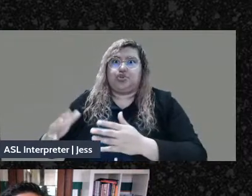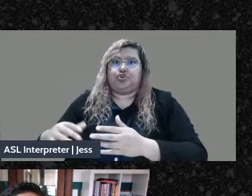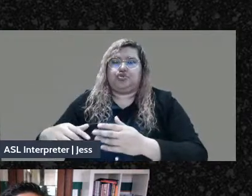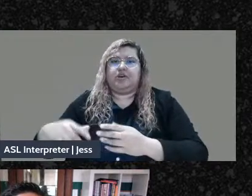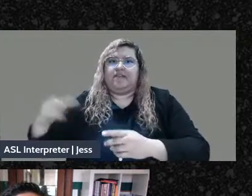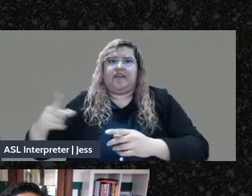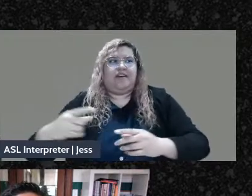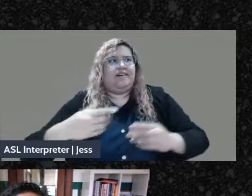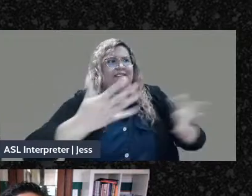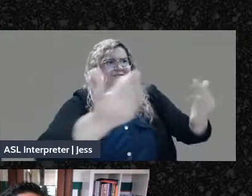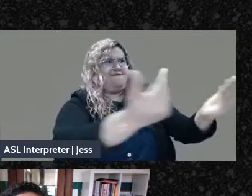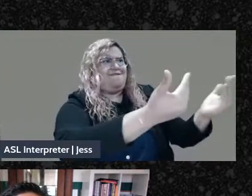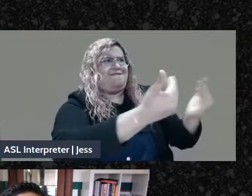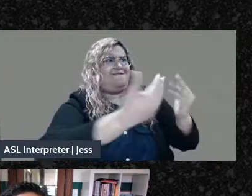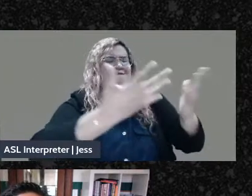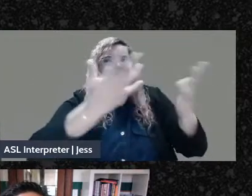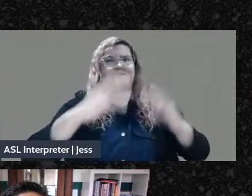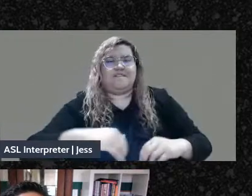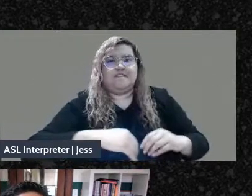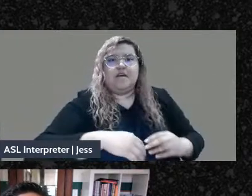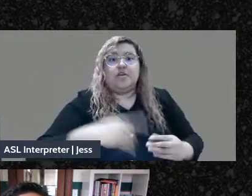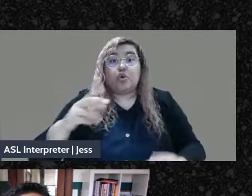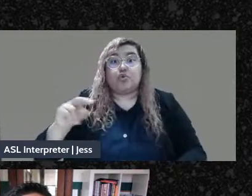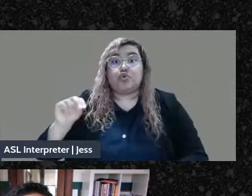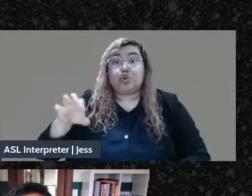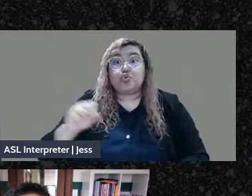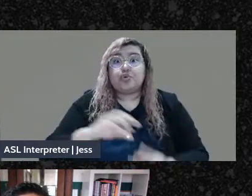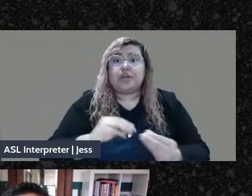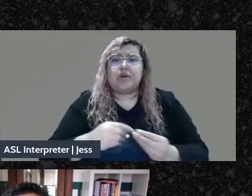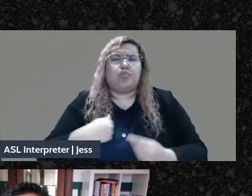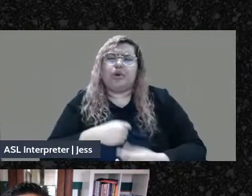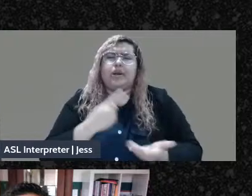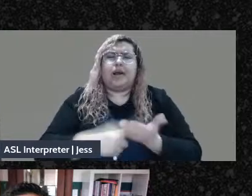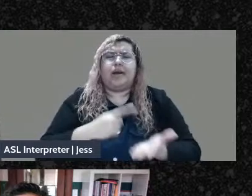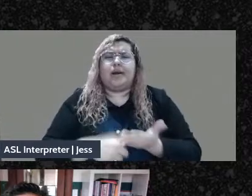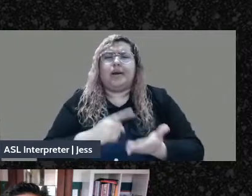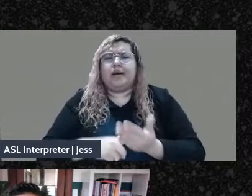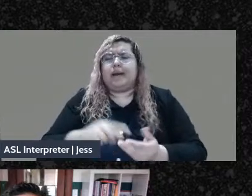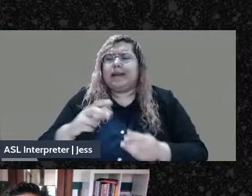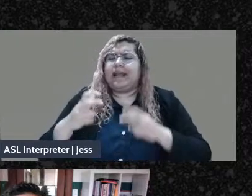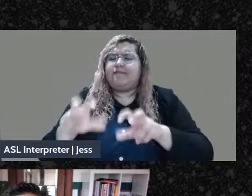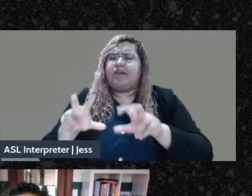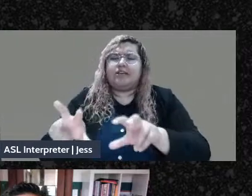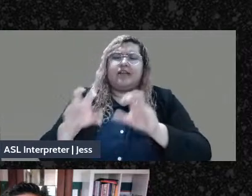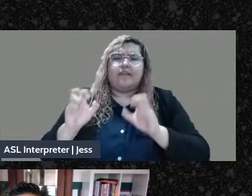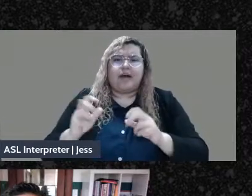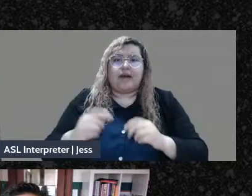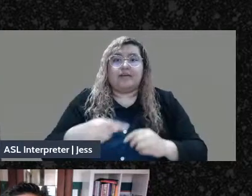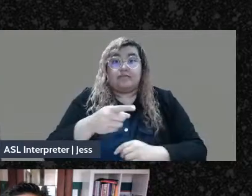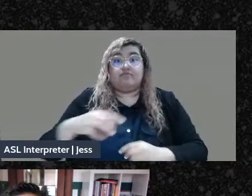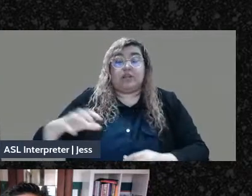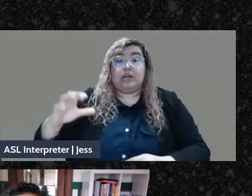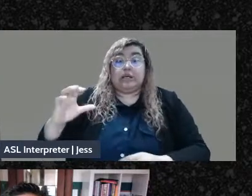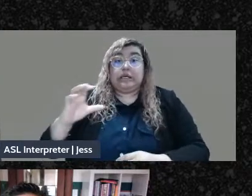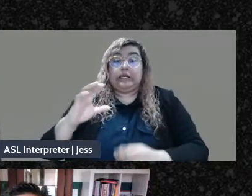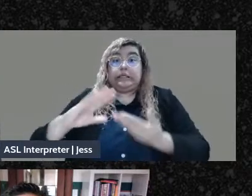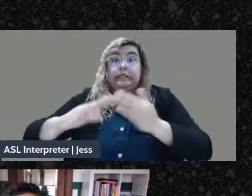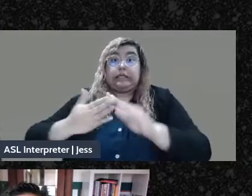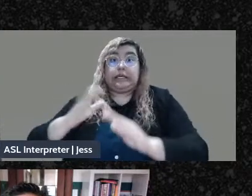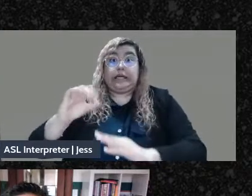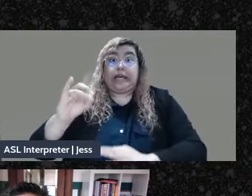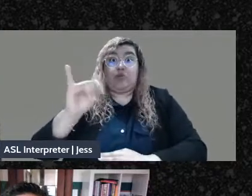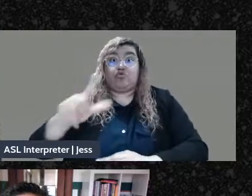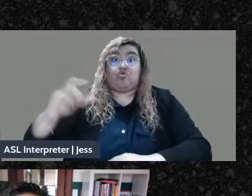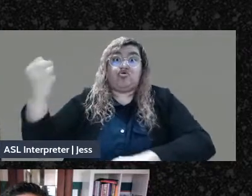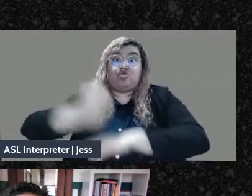not trying to talk about invest, divest no more. We shut down city council again in 2021. The news was like, we're not going to